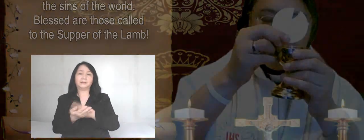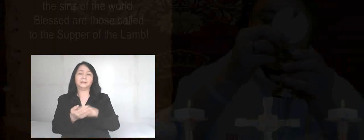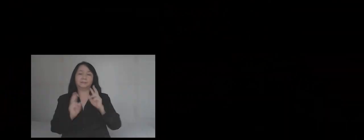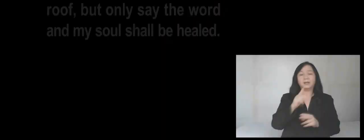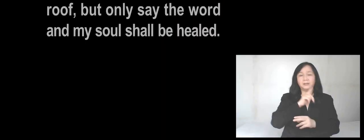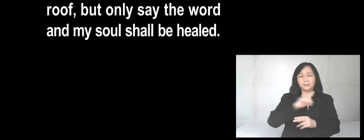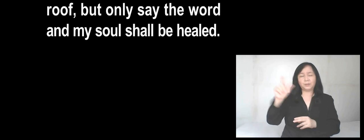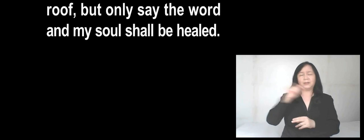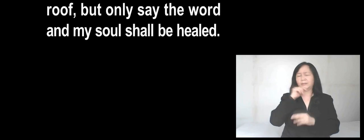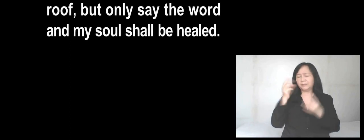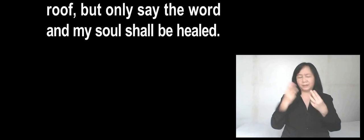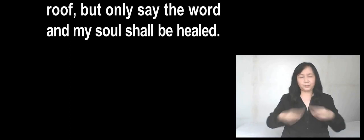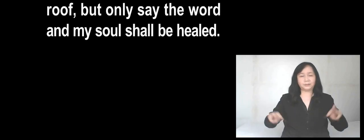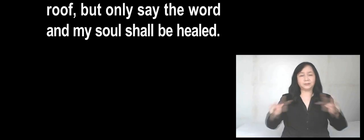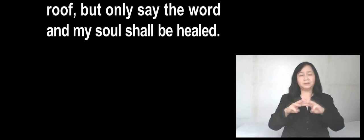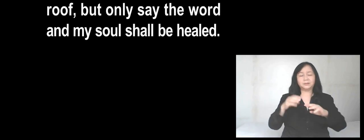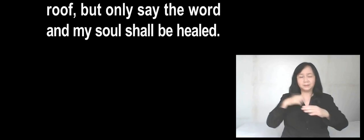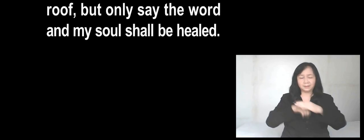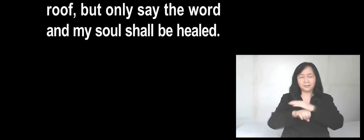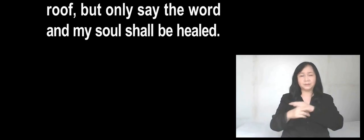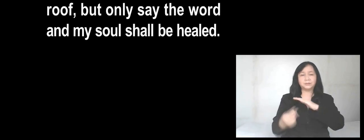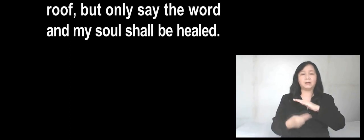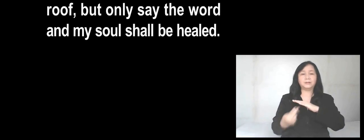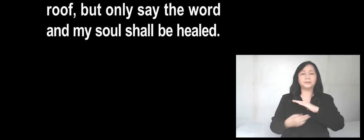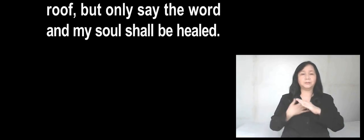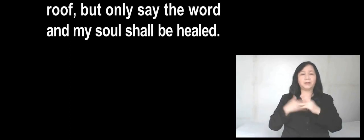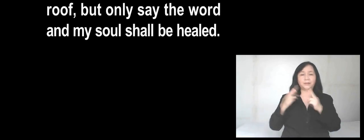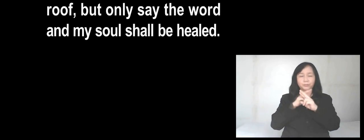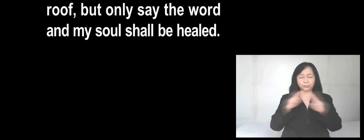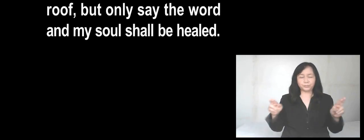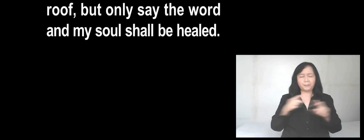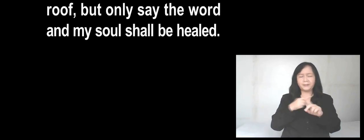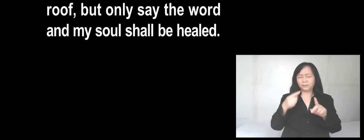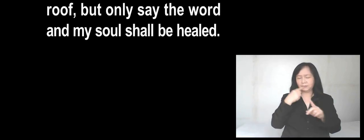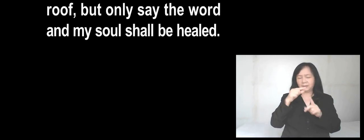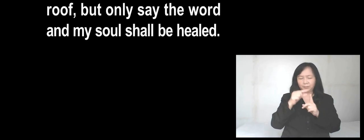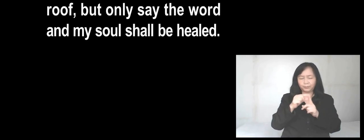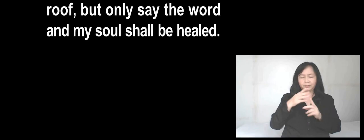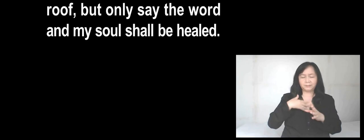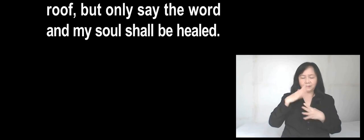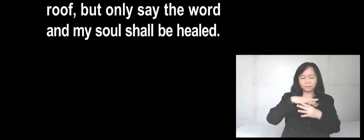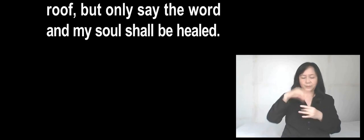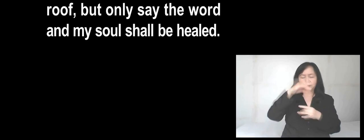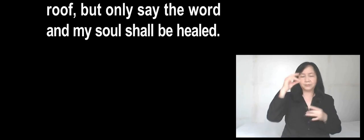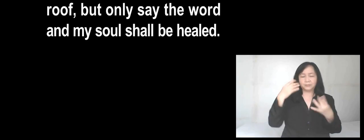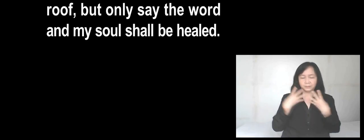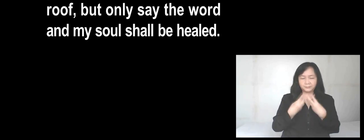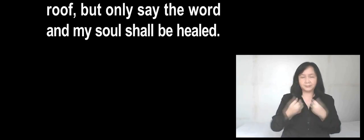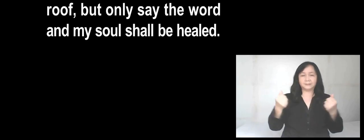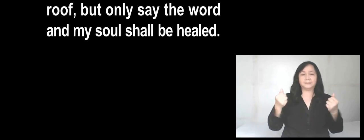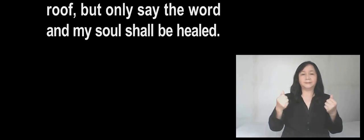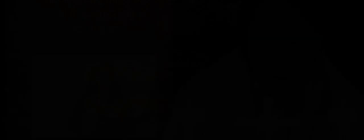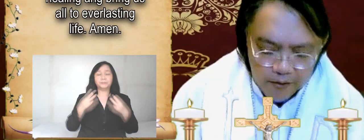Lamb. Lord, I am not worthy that you should enter under my roof, but only say the word and my